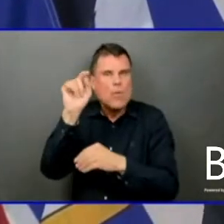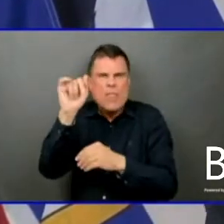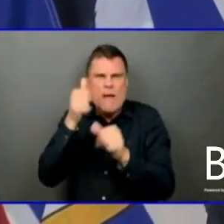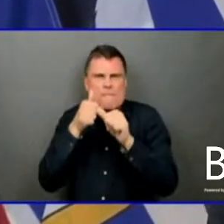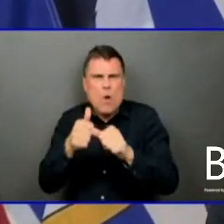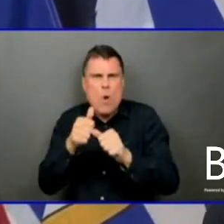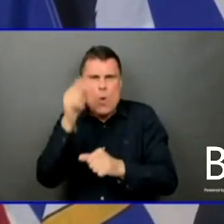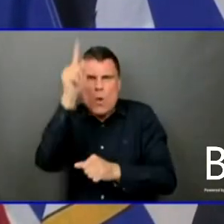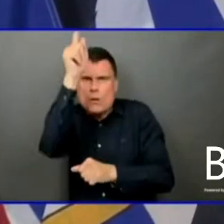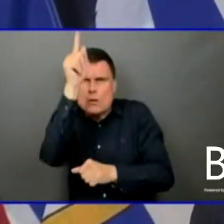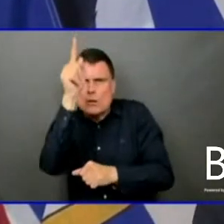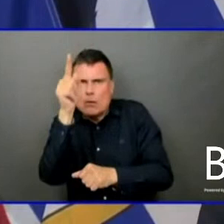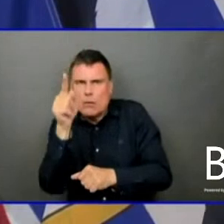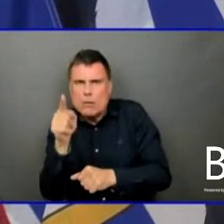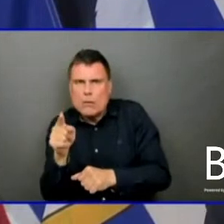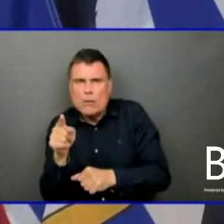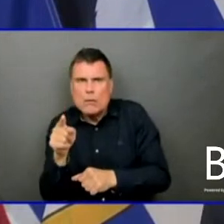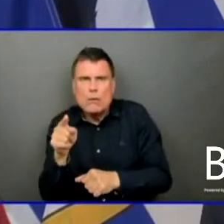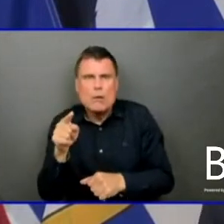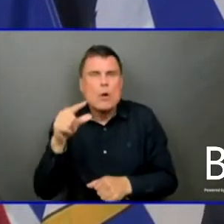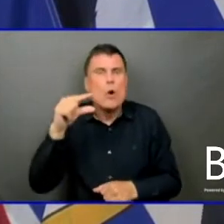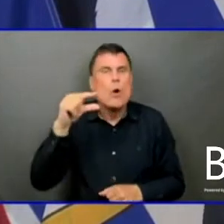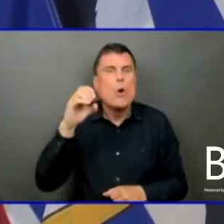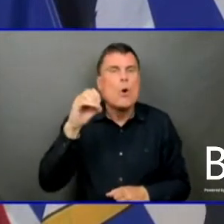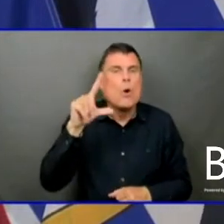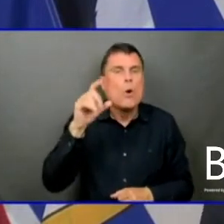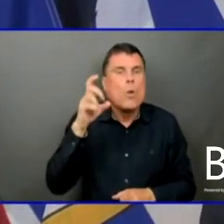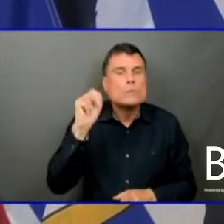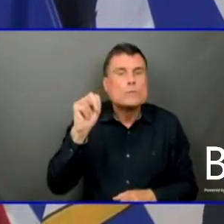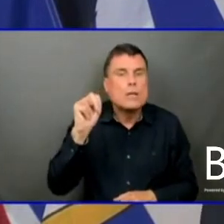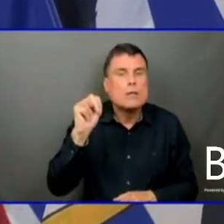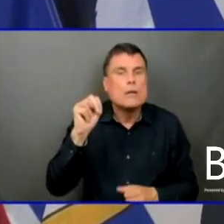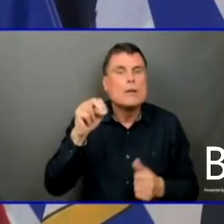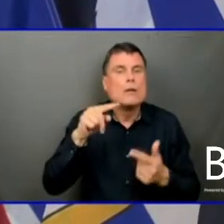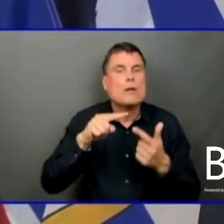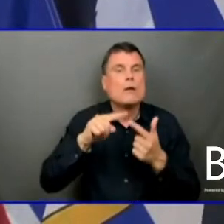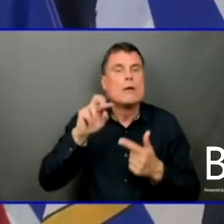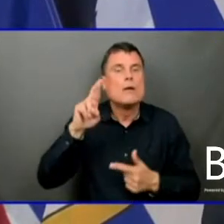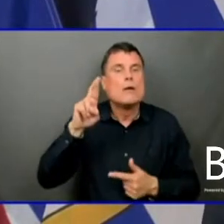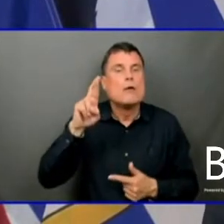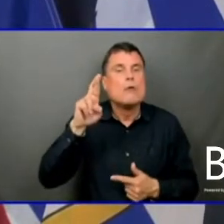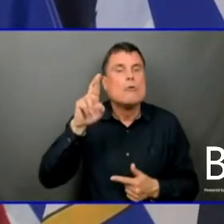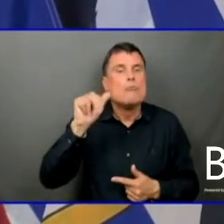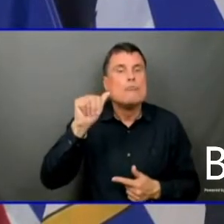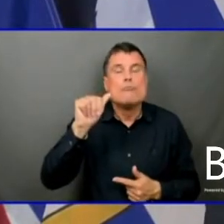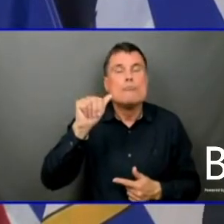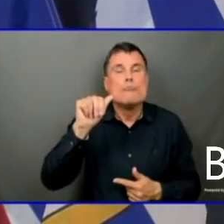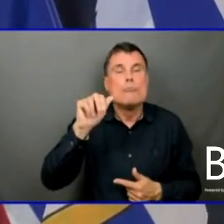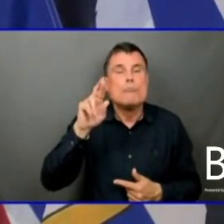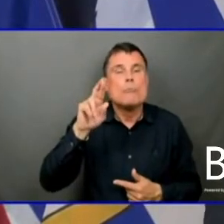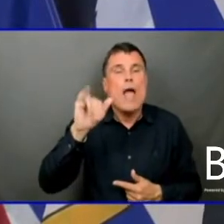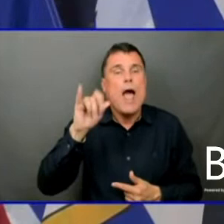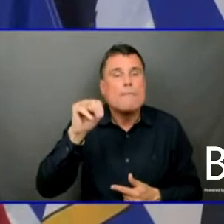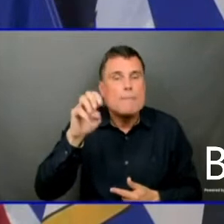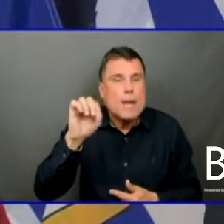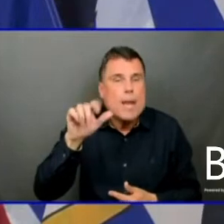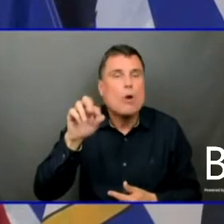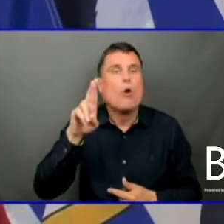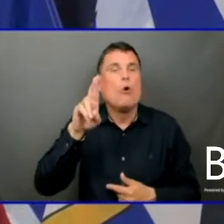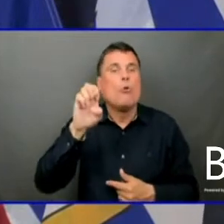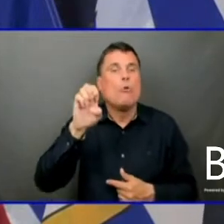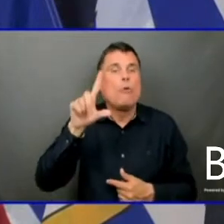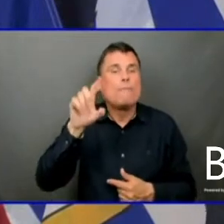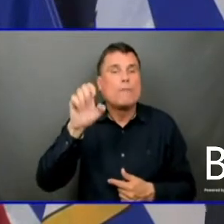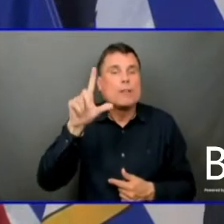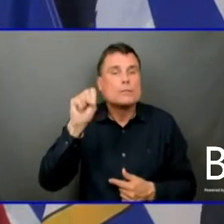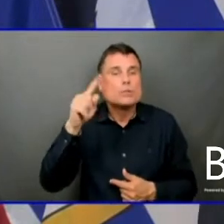the Wiener Local Health Area, the Columbia Valley, and obviously in Revelstoke. And we see the effect of that over a period of weeks. So I want to